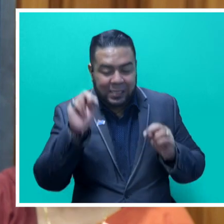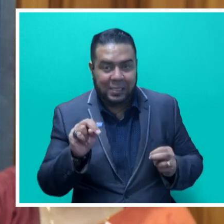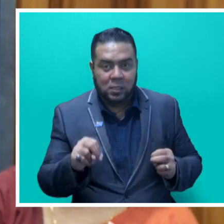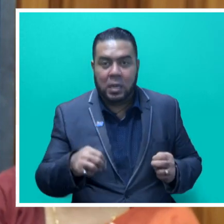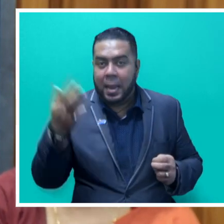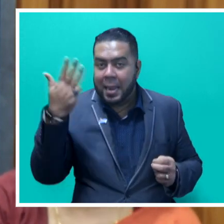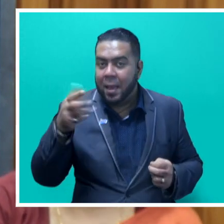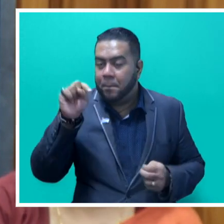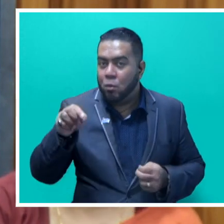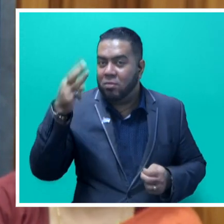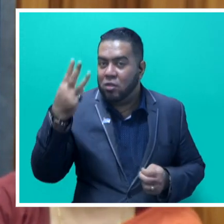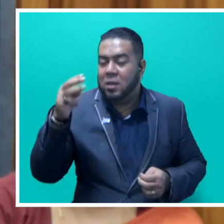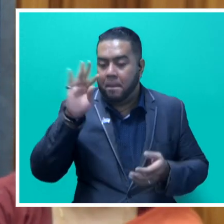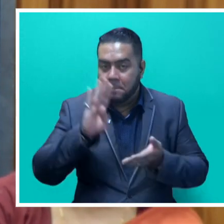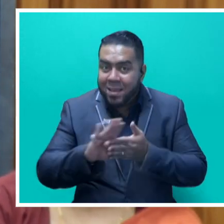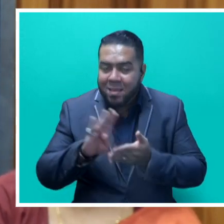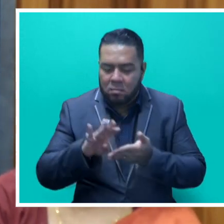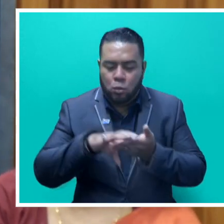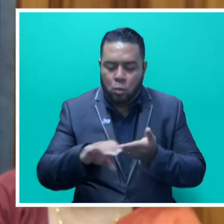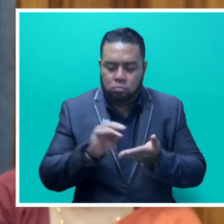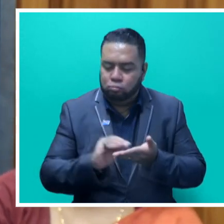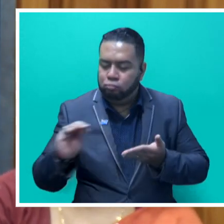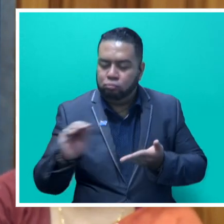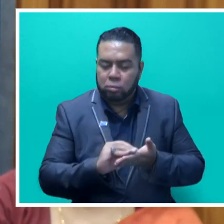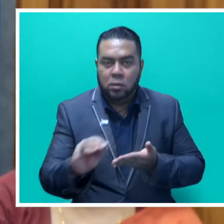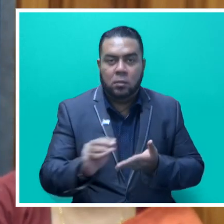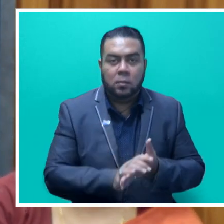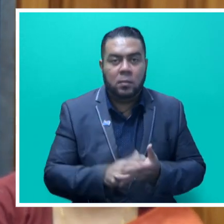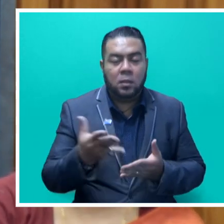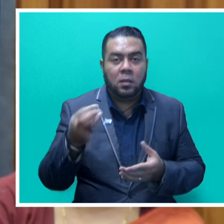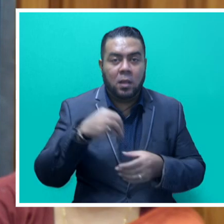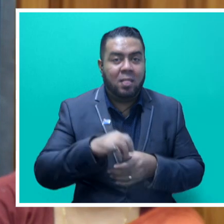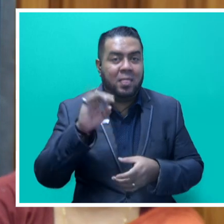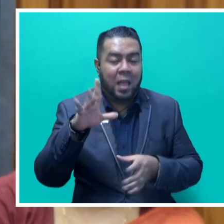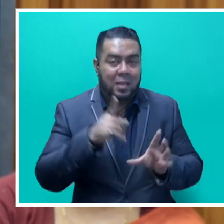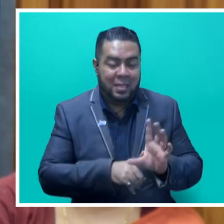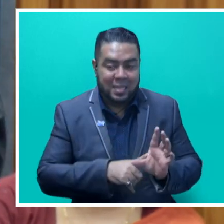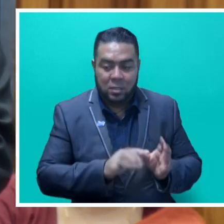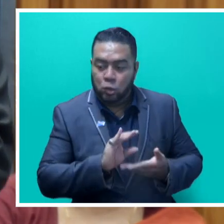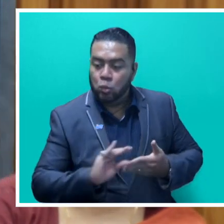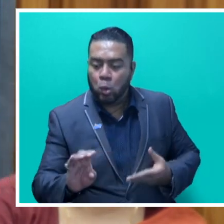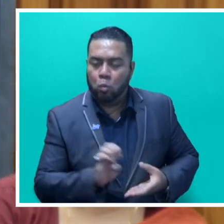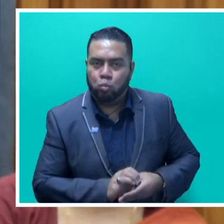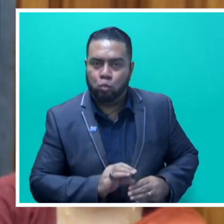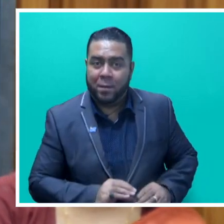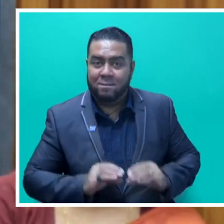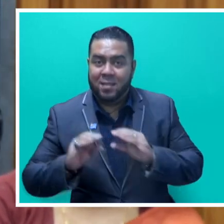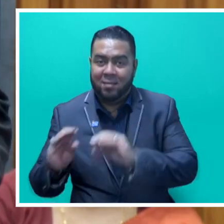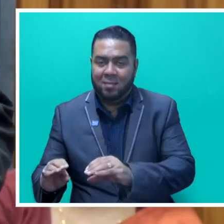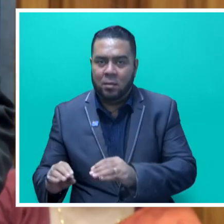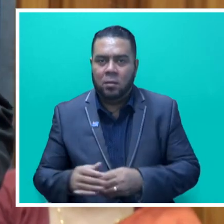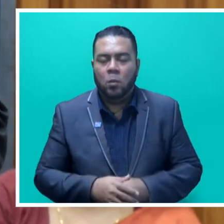about 9.3 billion Fiji dollars in investment over the next 10 years to strengthen resilience, which is